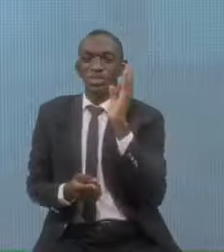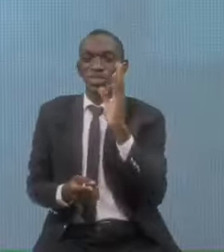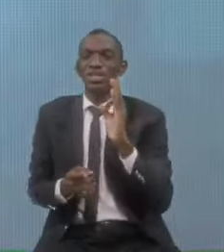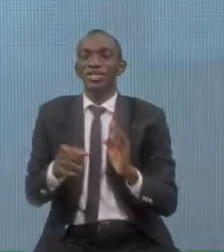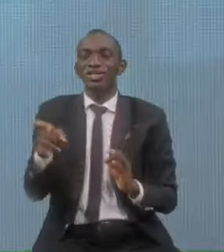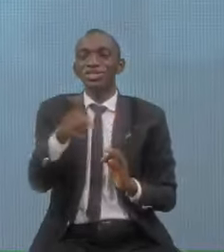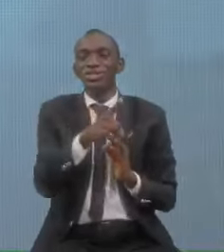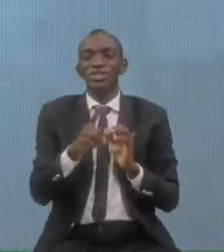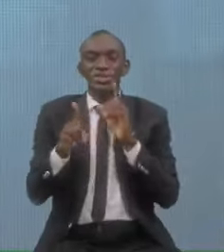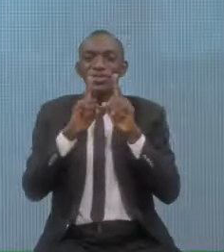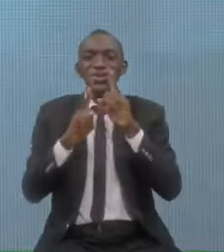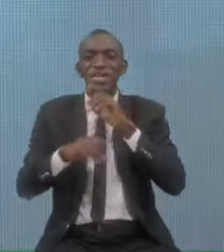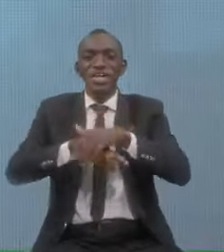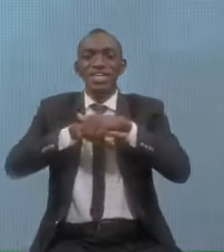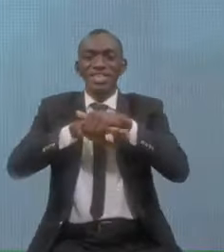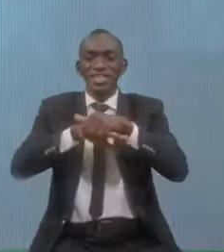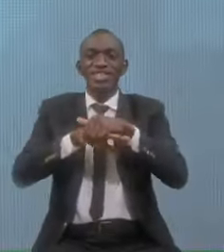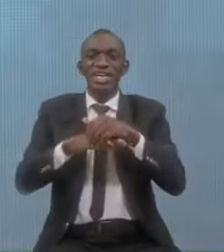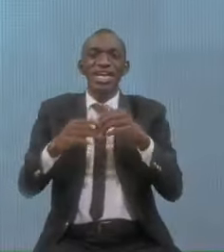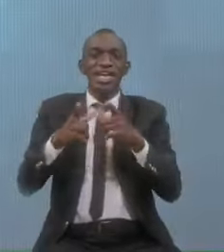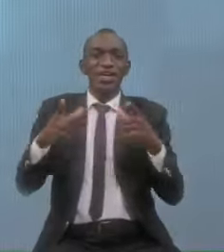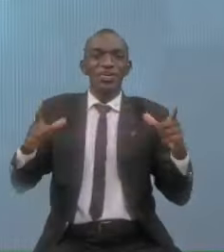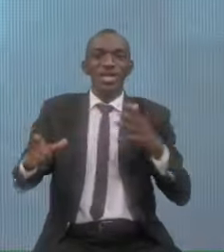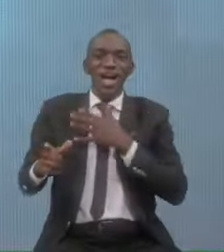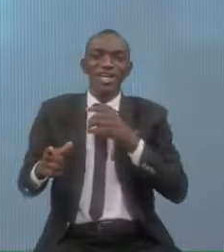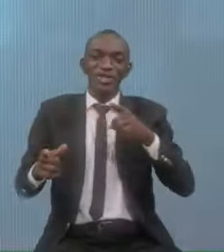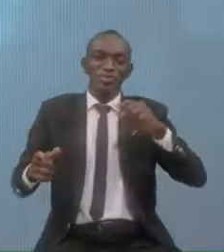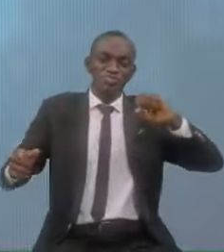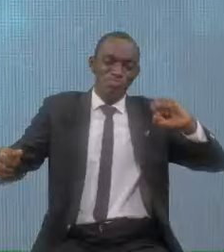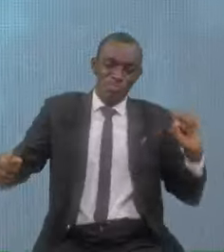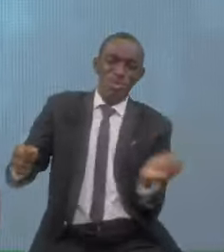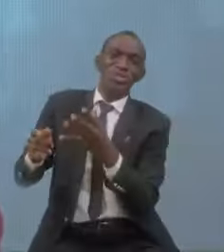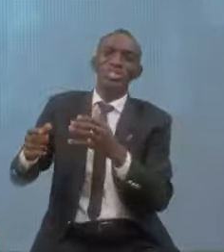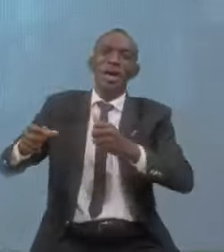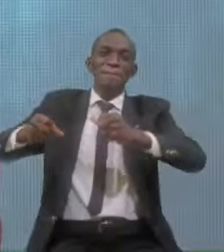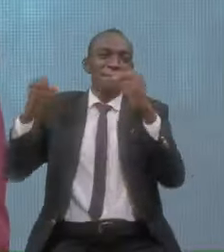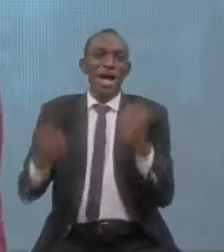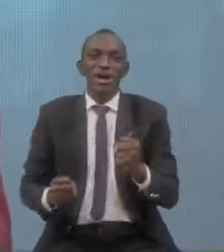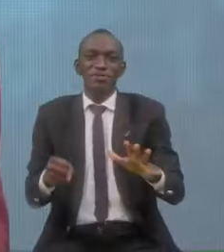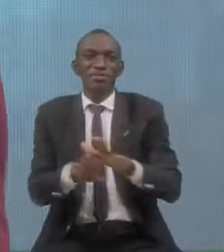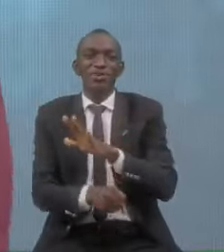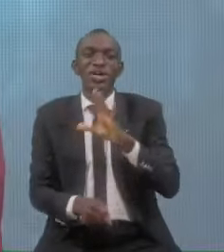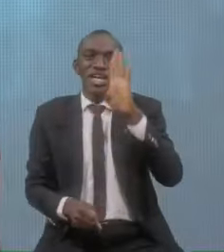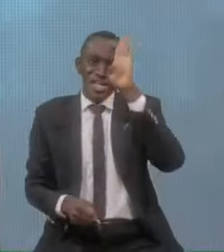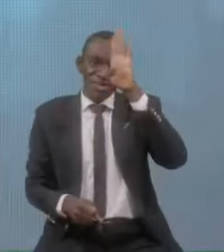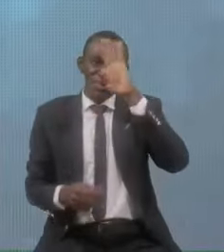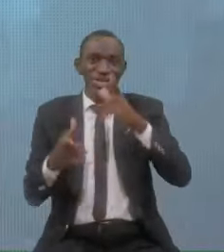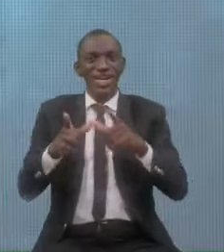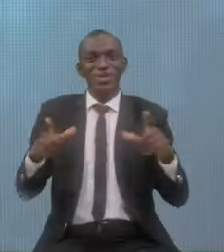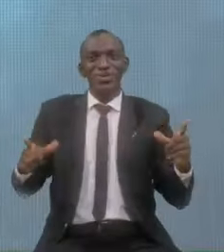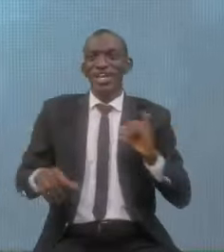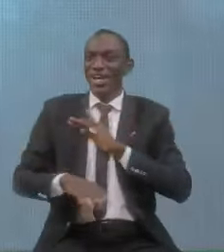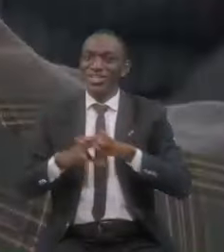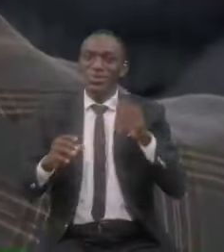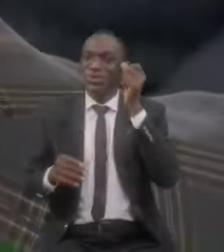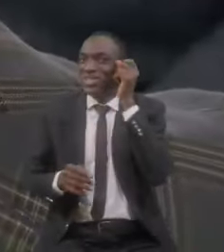you talk English language, and then you inject a powerful Igbo language. I don't understand, but I